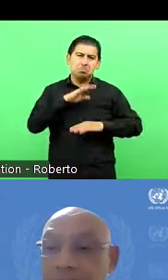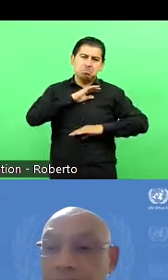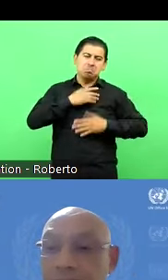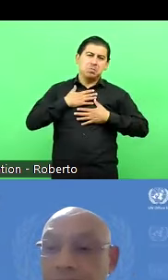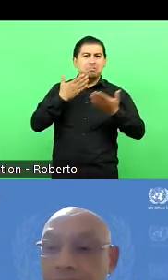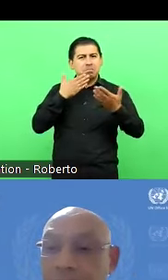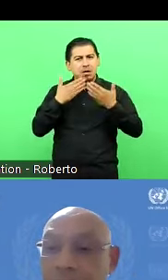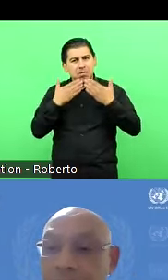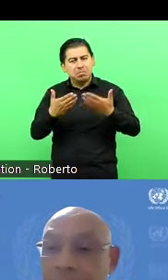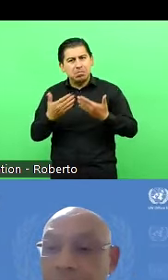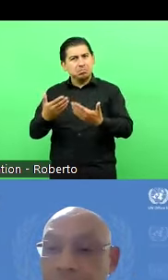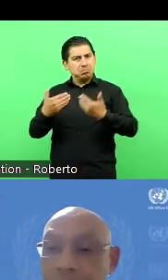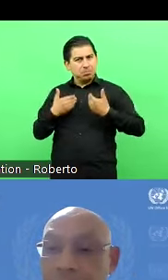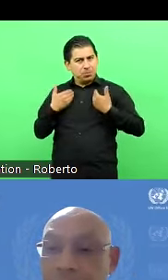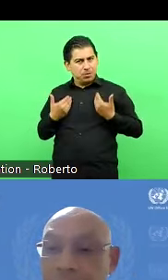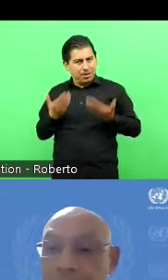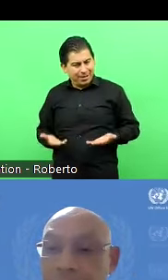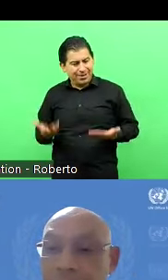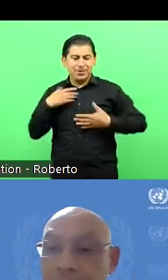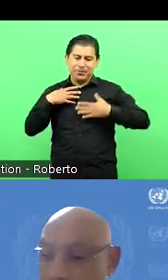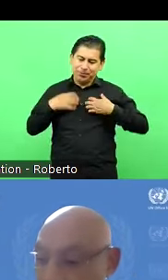It is a pleasure for us to be here.